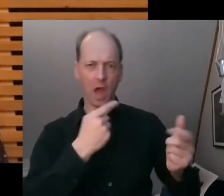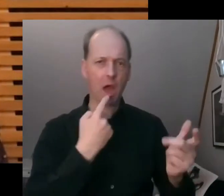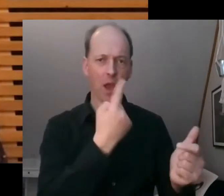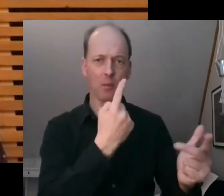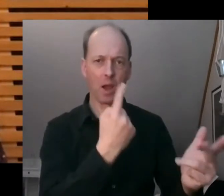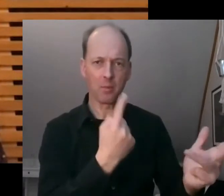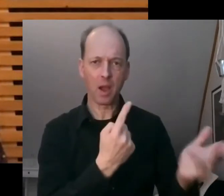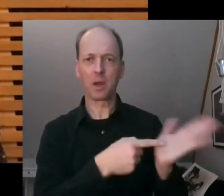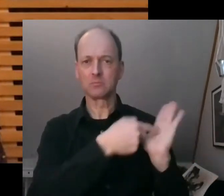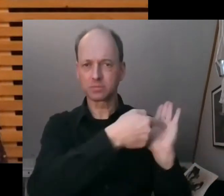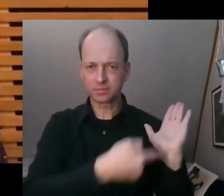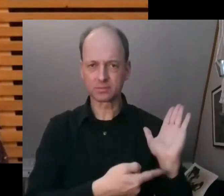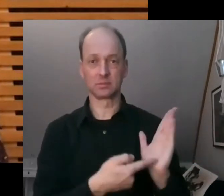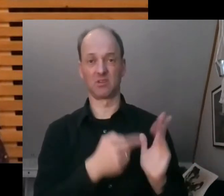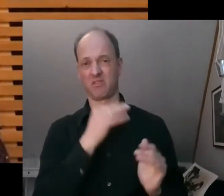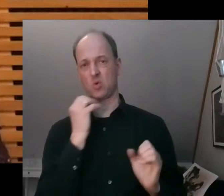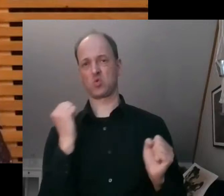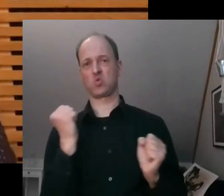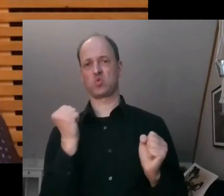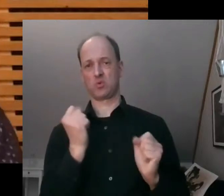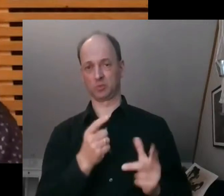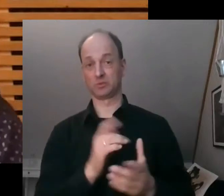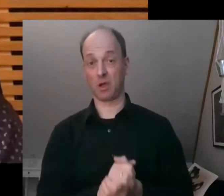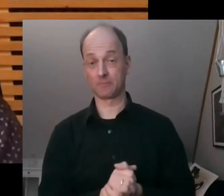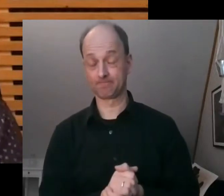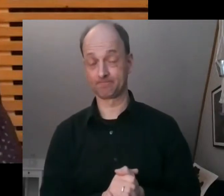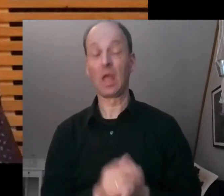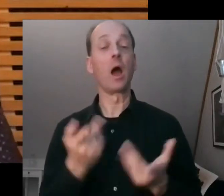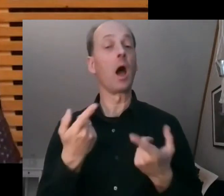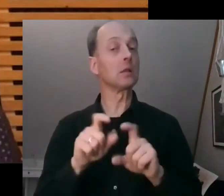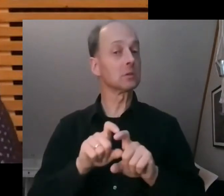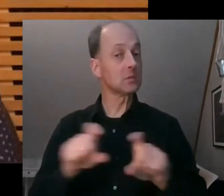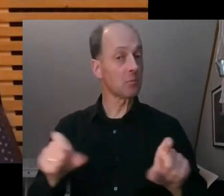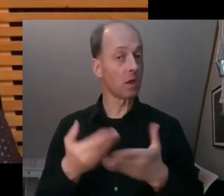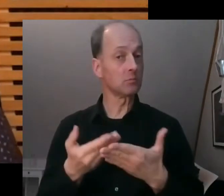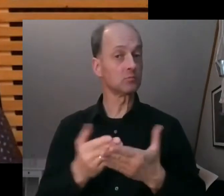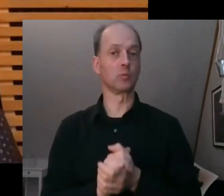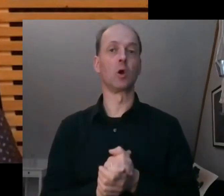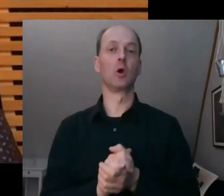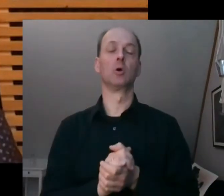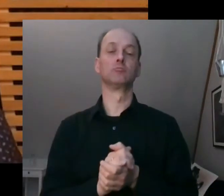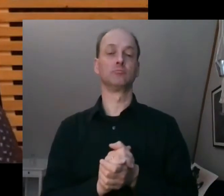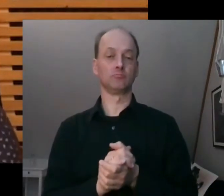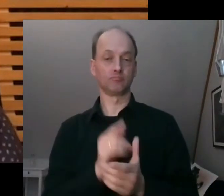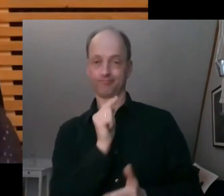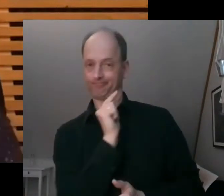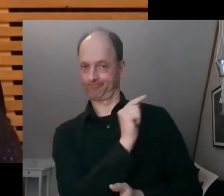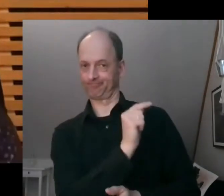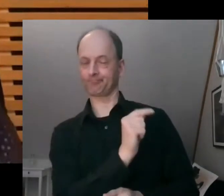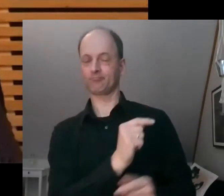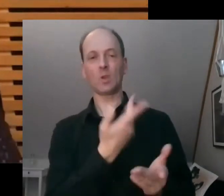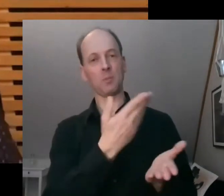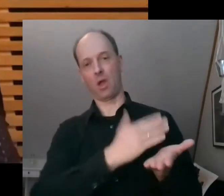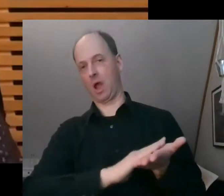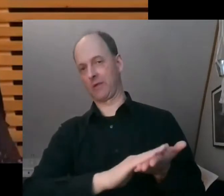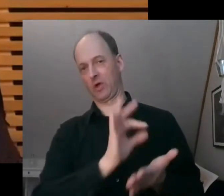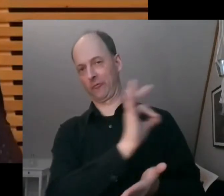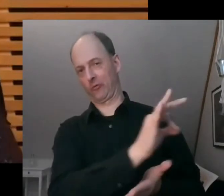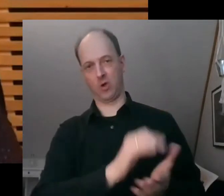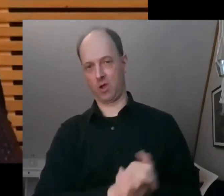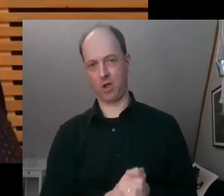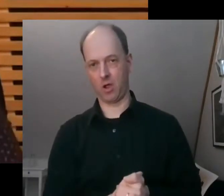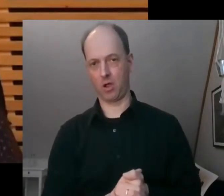barrier against which you need to build up new ideas and new insights, maybe.